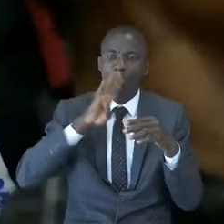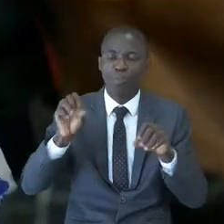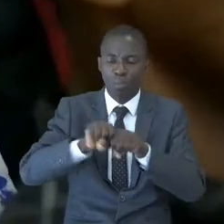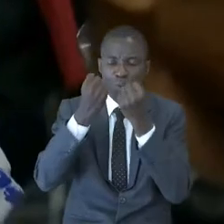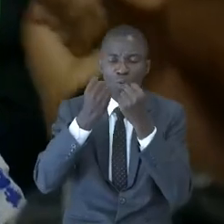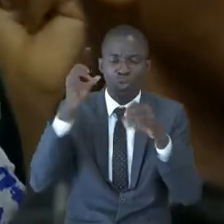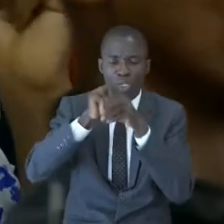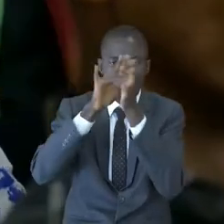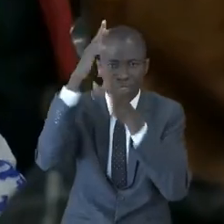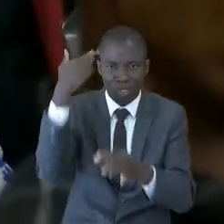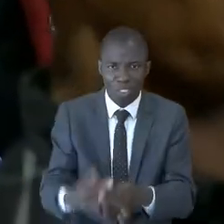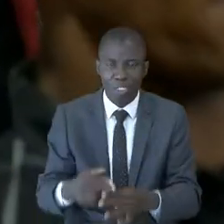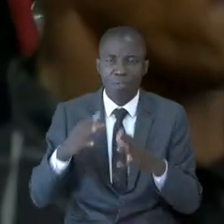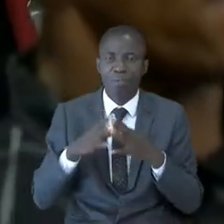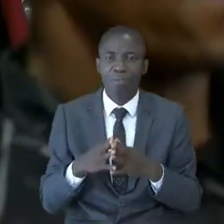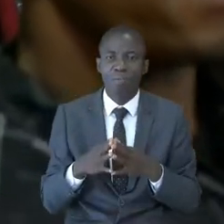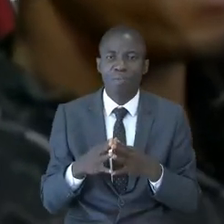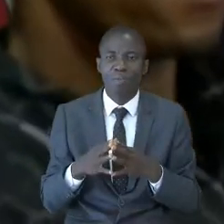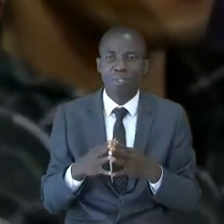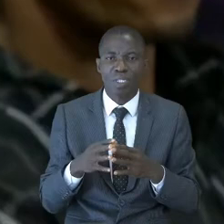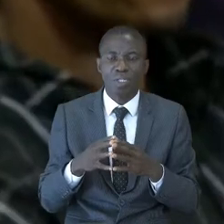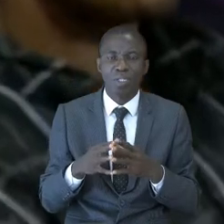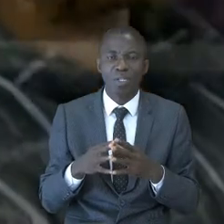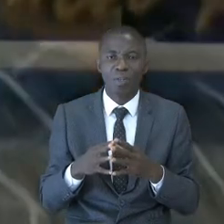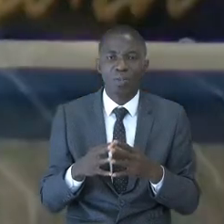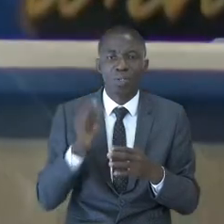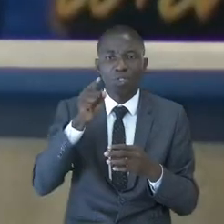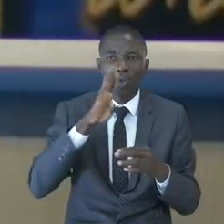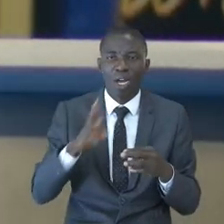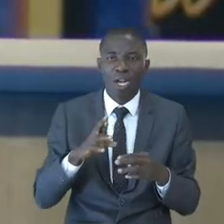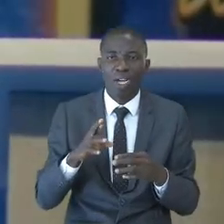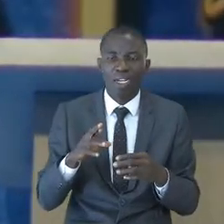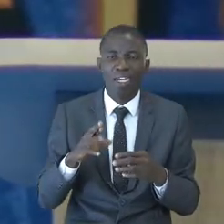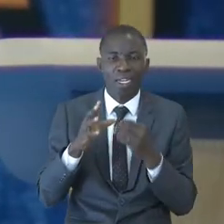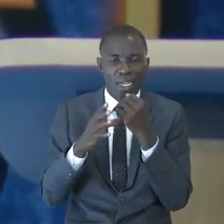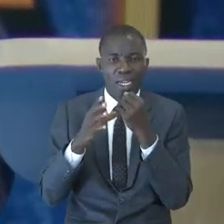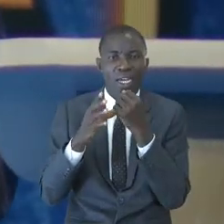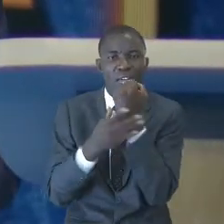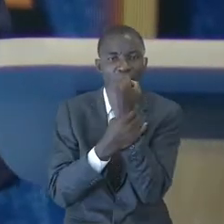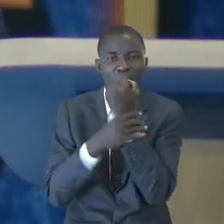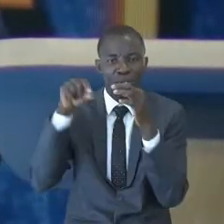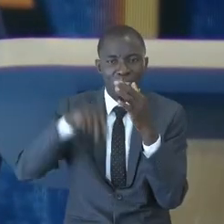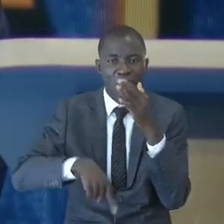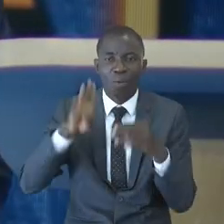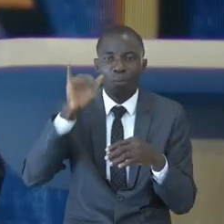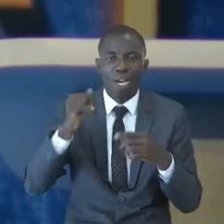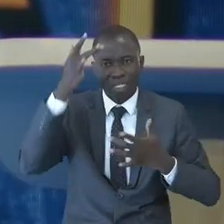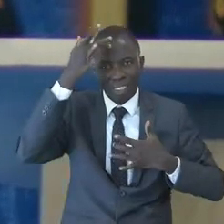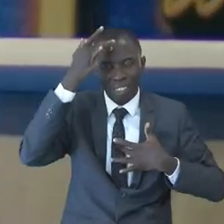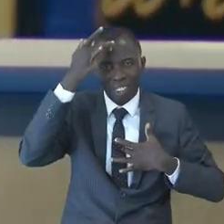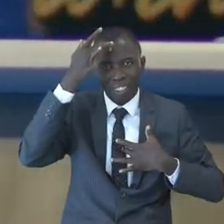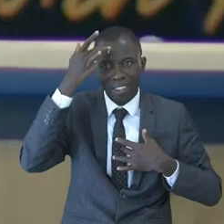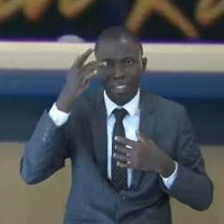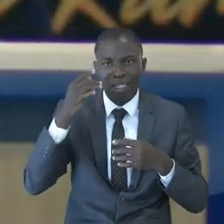Jesus' name. You are bent down by sickness, by disease, and